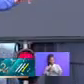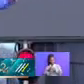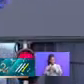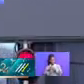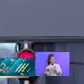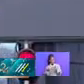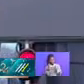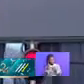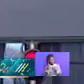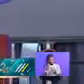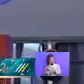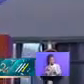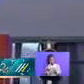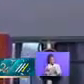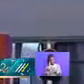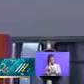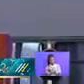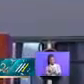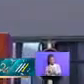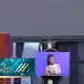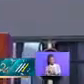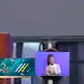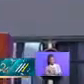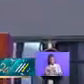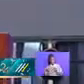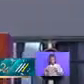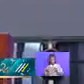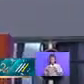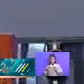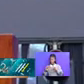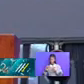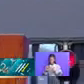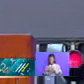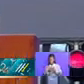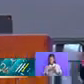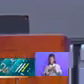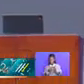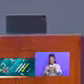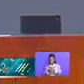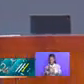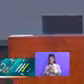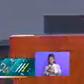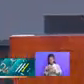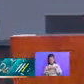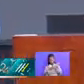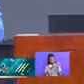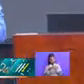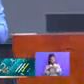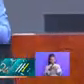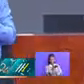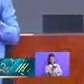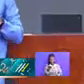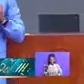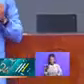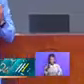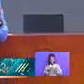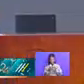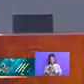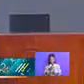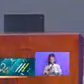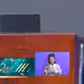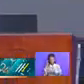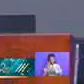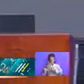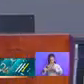one or two minutes I don't know where the media team is if you can show us that video I want want to show them the video of the building